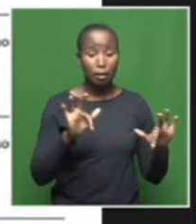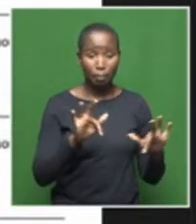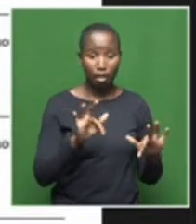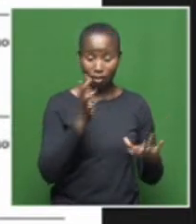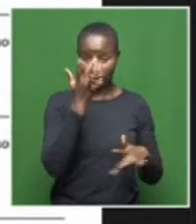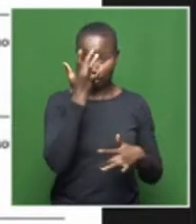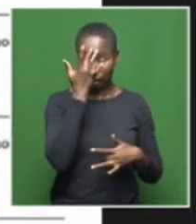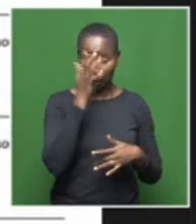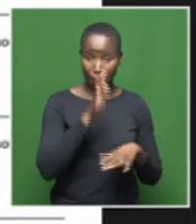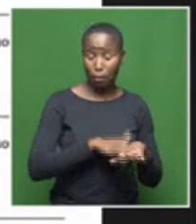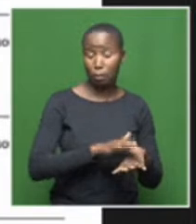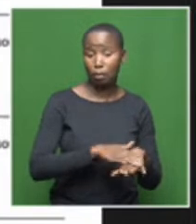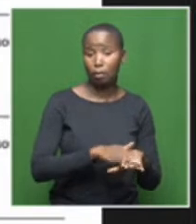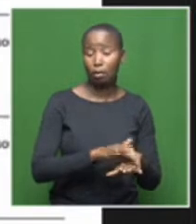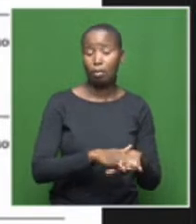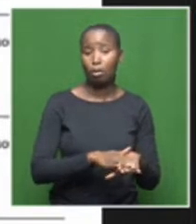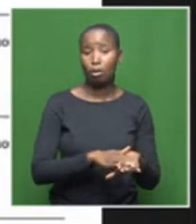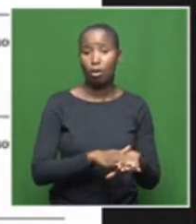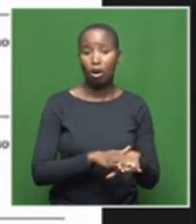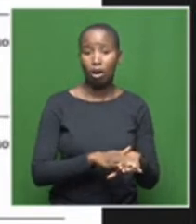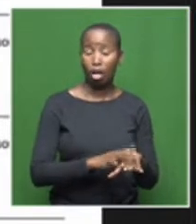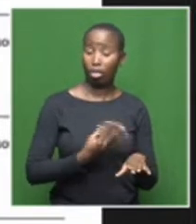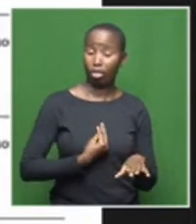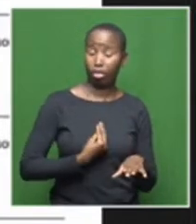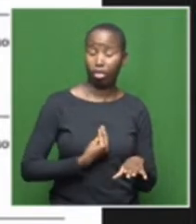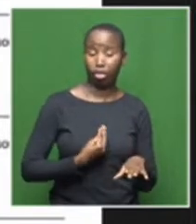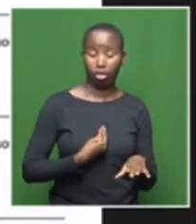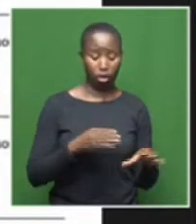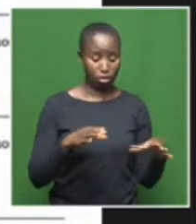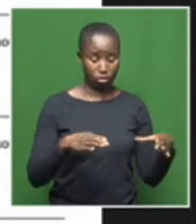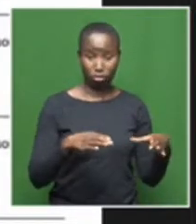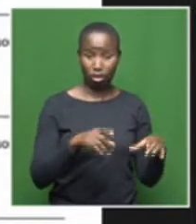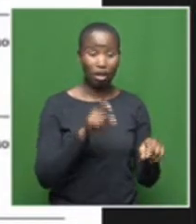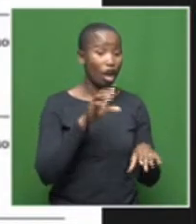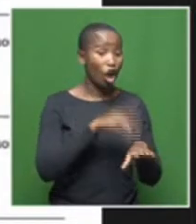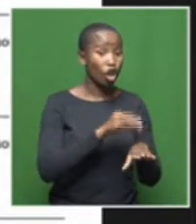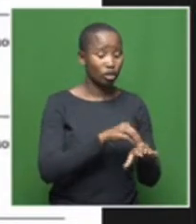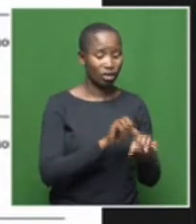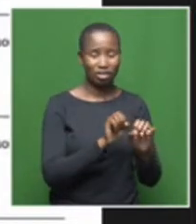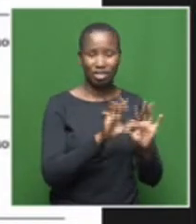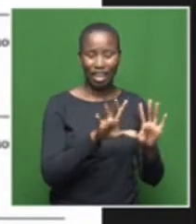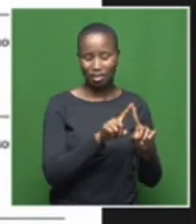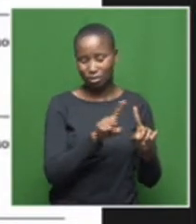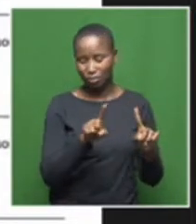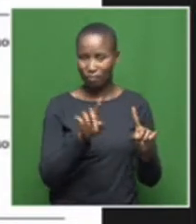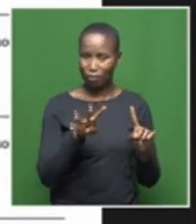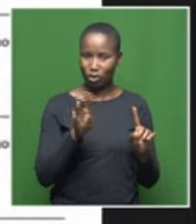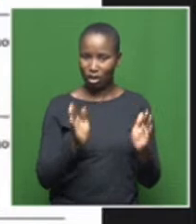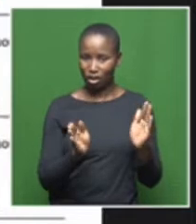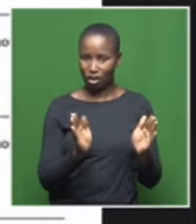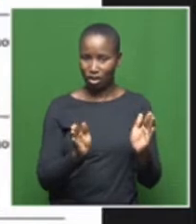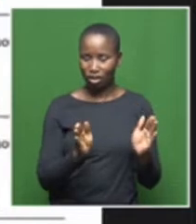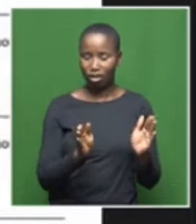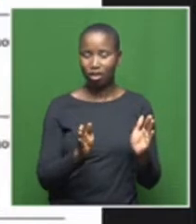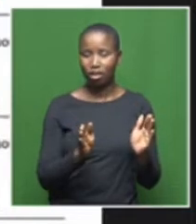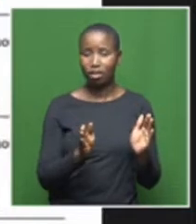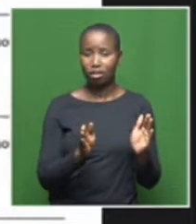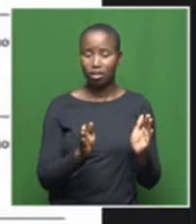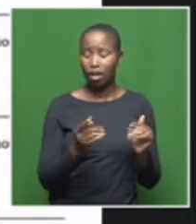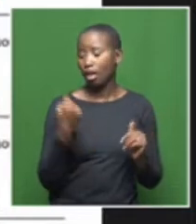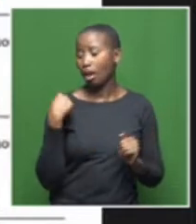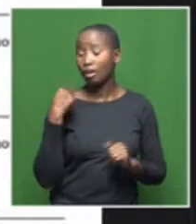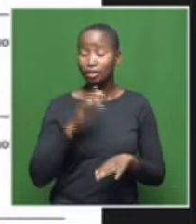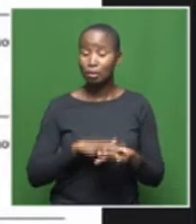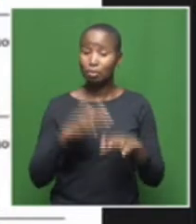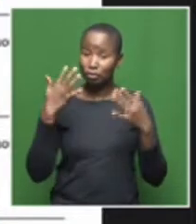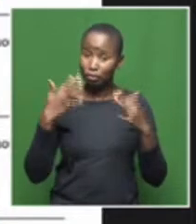more positive cases at the younger age group of 10 to 14 years. We did say last time that this